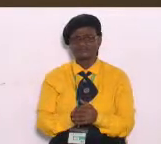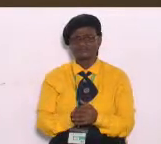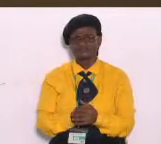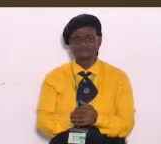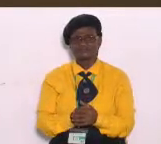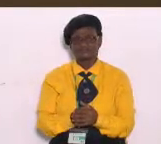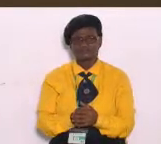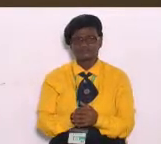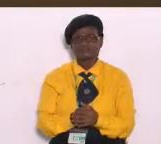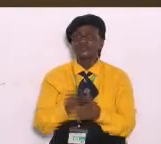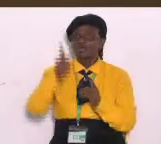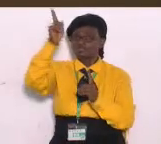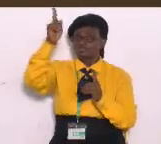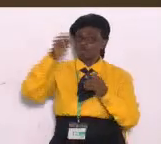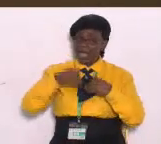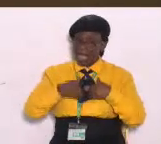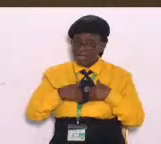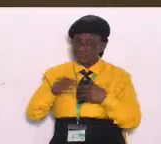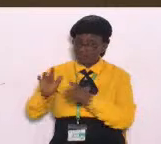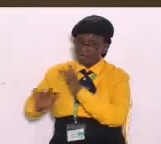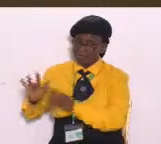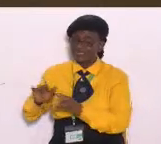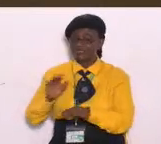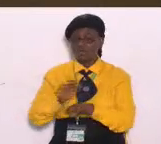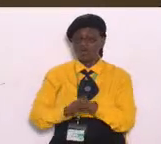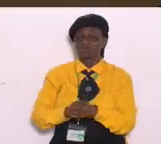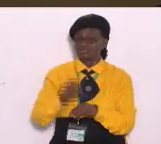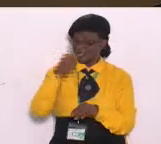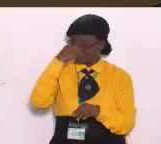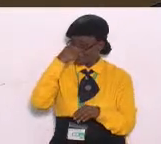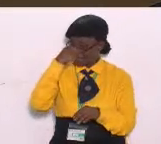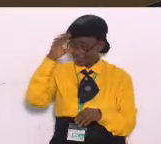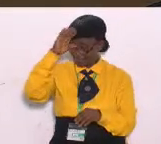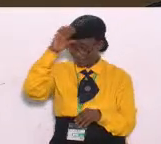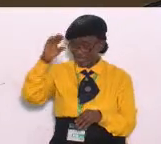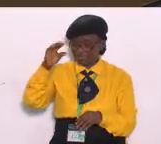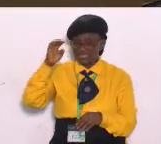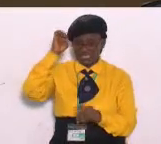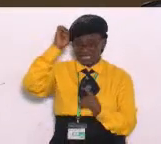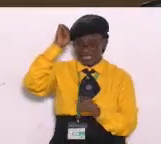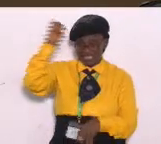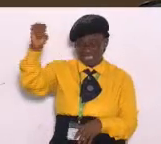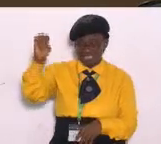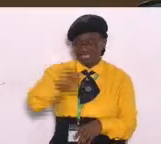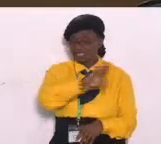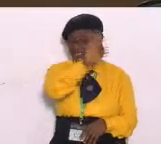You had mercy on a blind beggar. He never begged again.